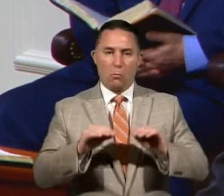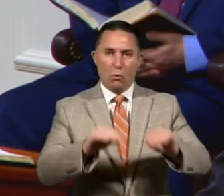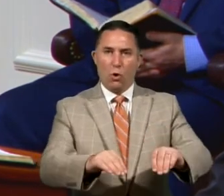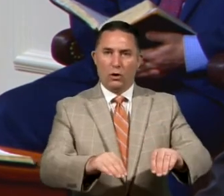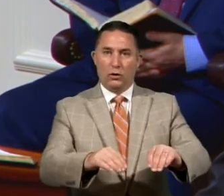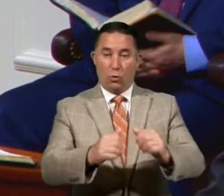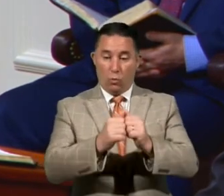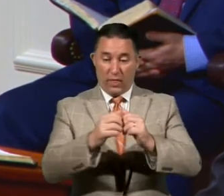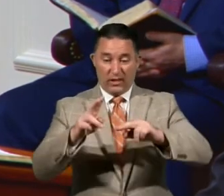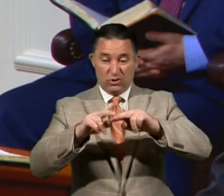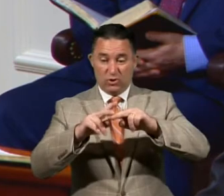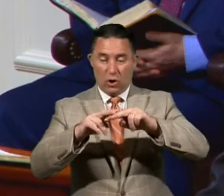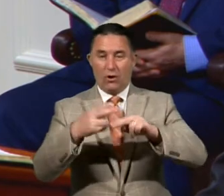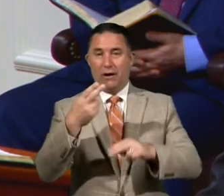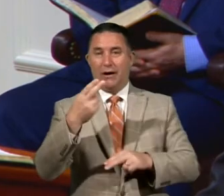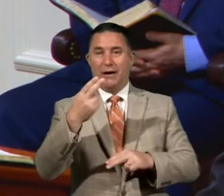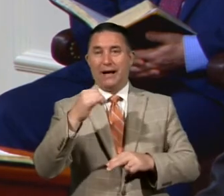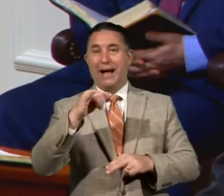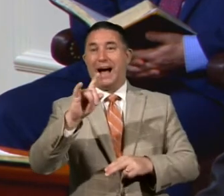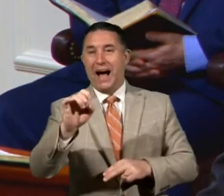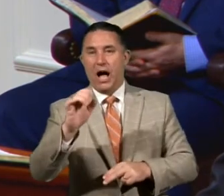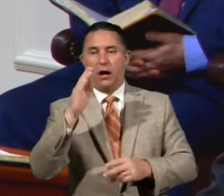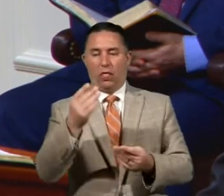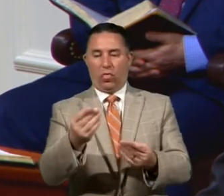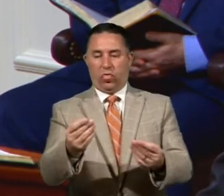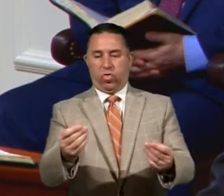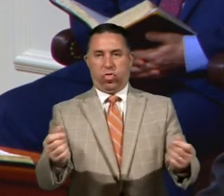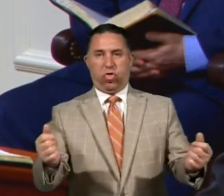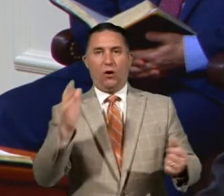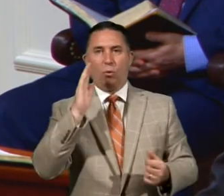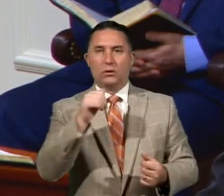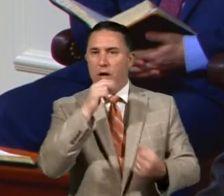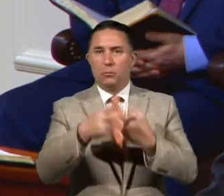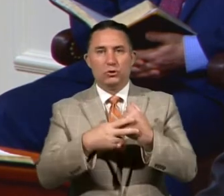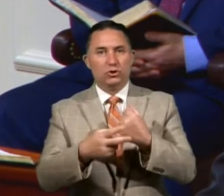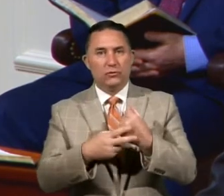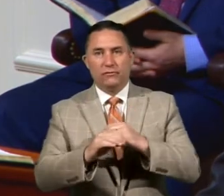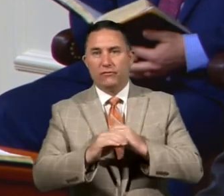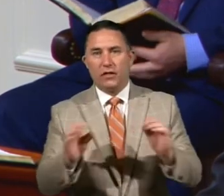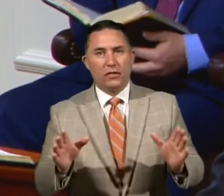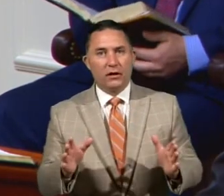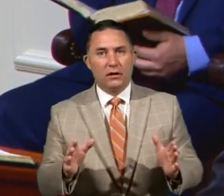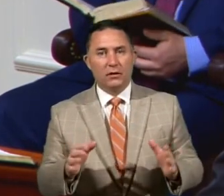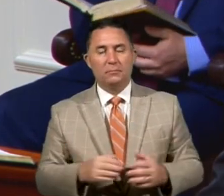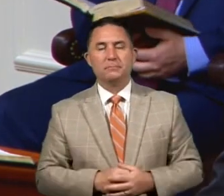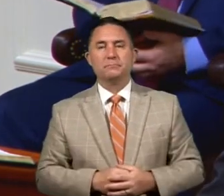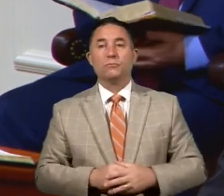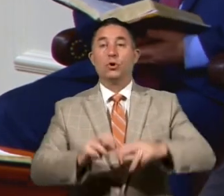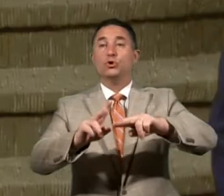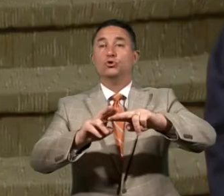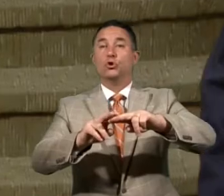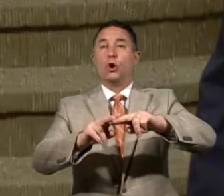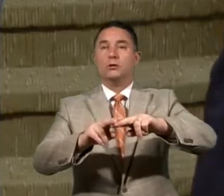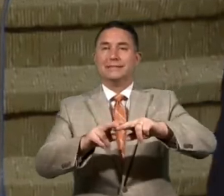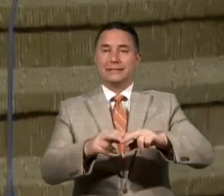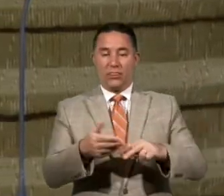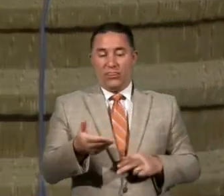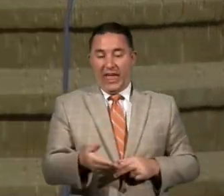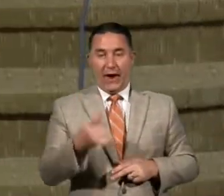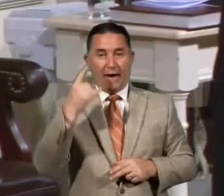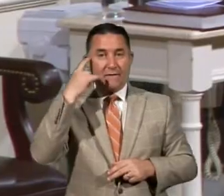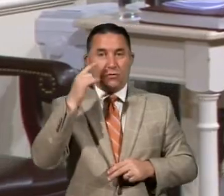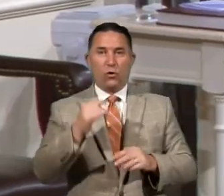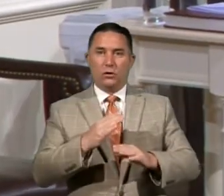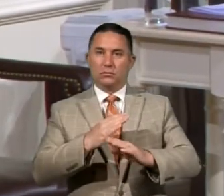Because without the salt, the hides rot. They don't preserve. The salt has to be there in order